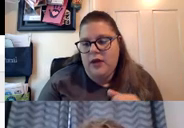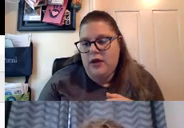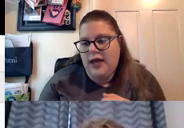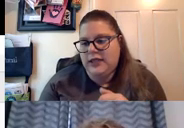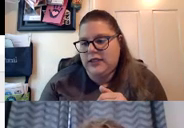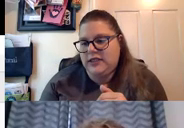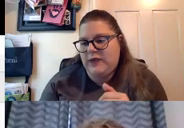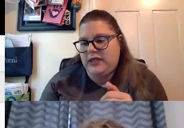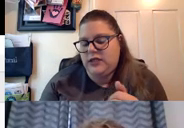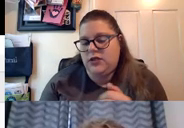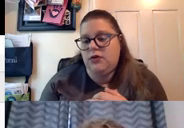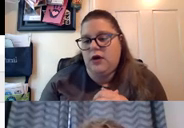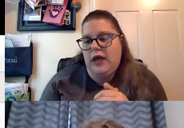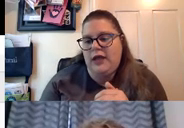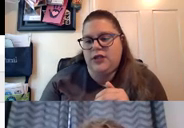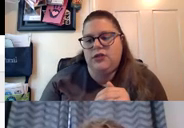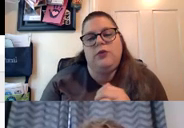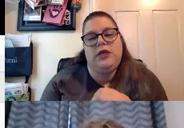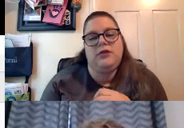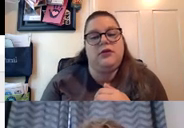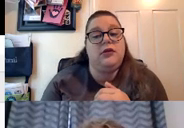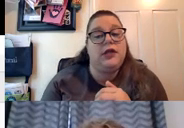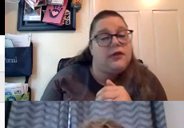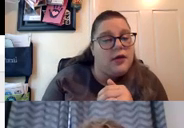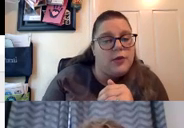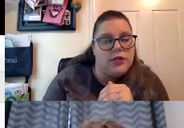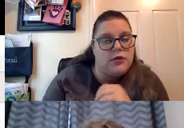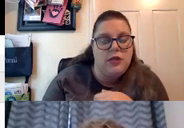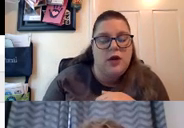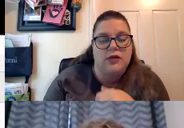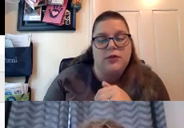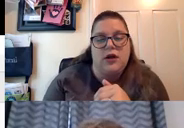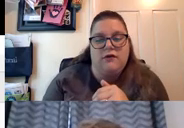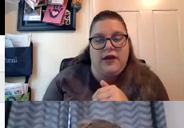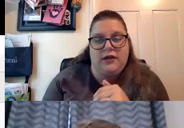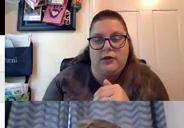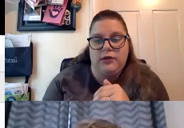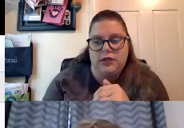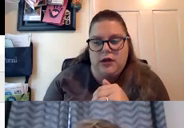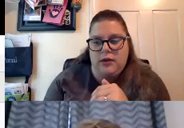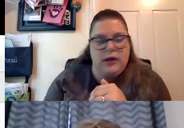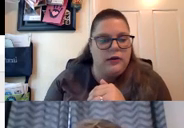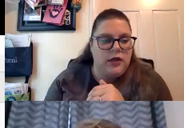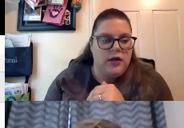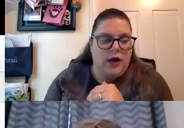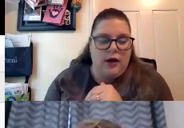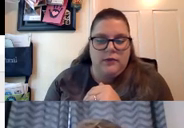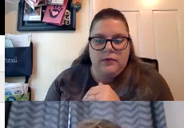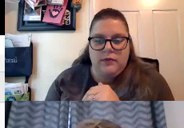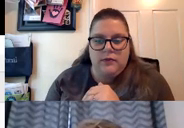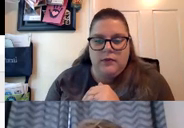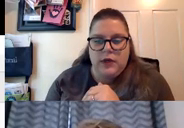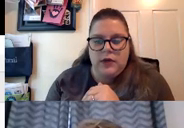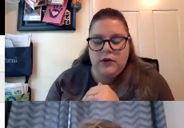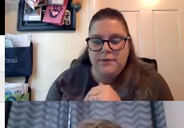tab, I can delete spaces. So Angela, do you mean delete them or do you mean mark them as artifact like we were just talking about?